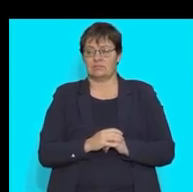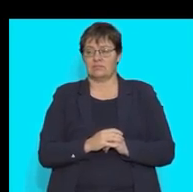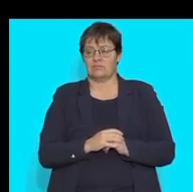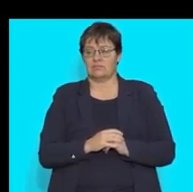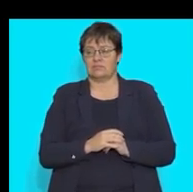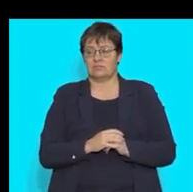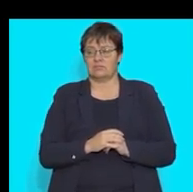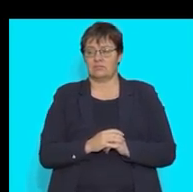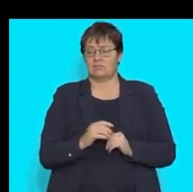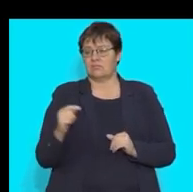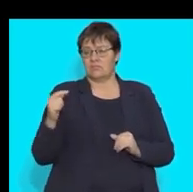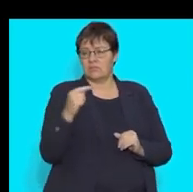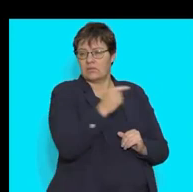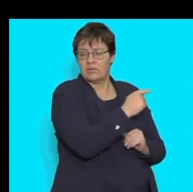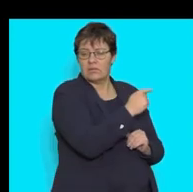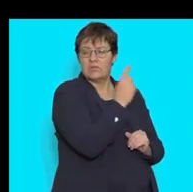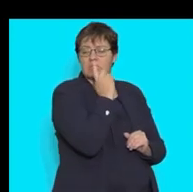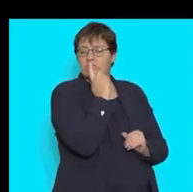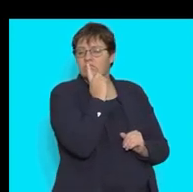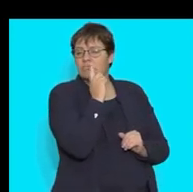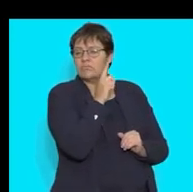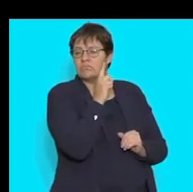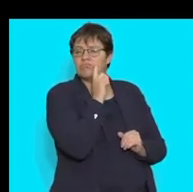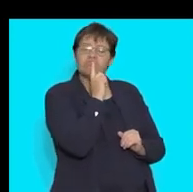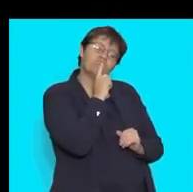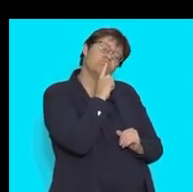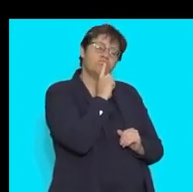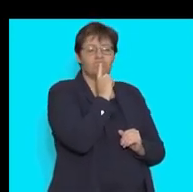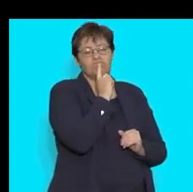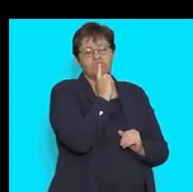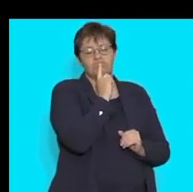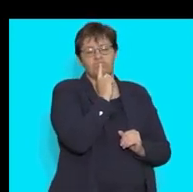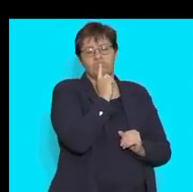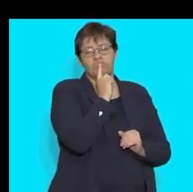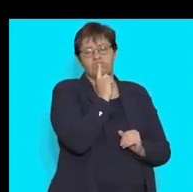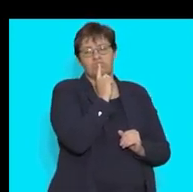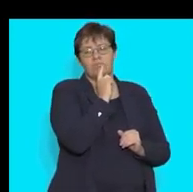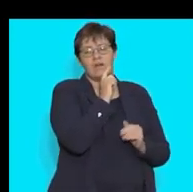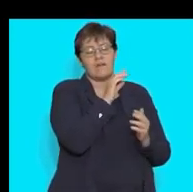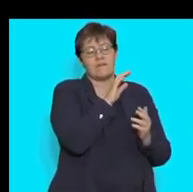And the dependent value is going to be